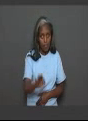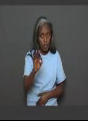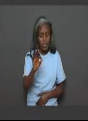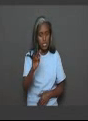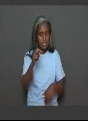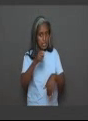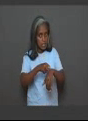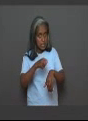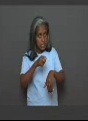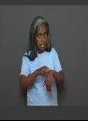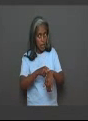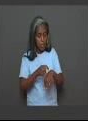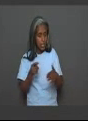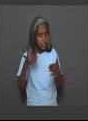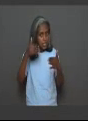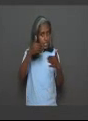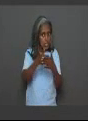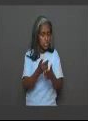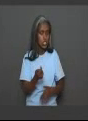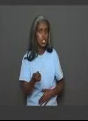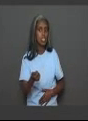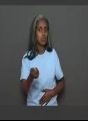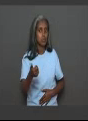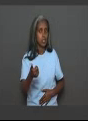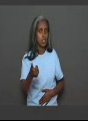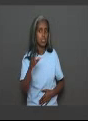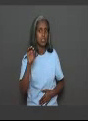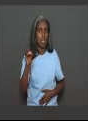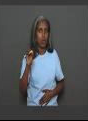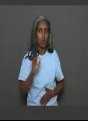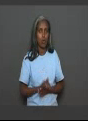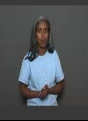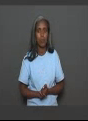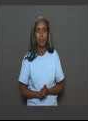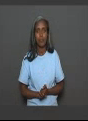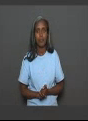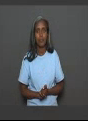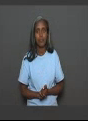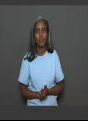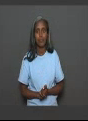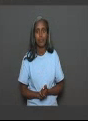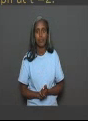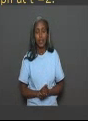Find the time at which speed is 0